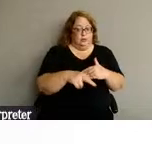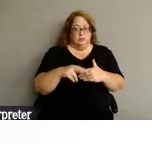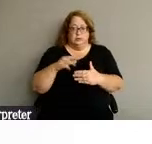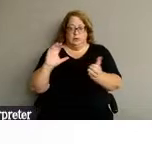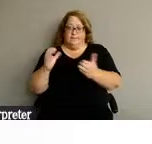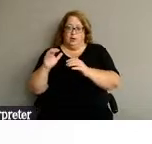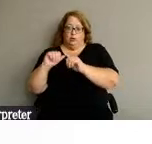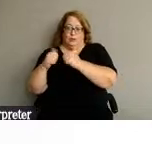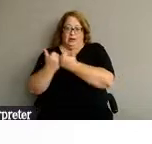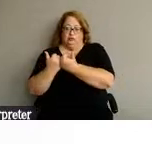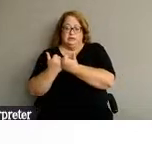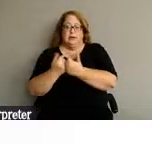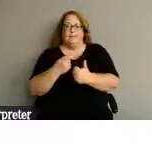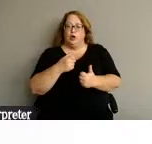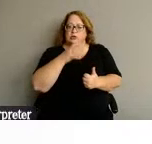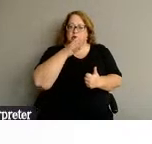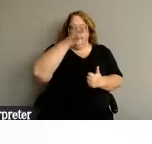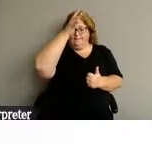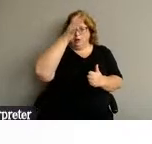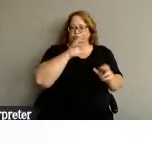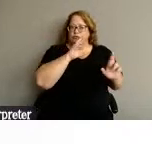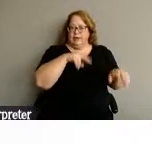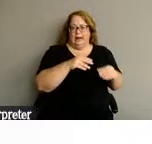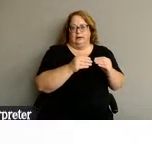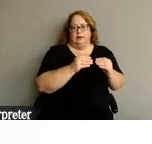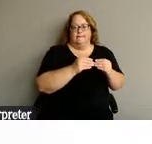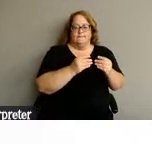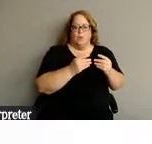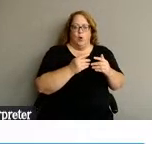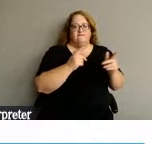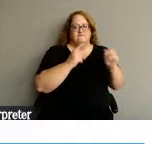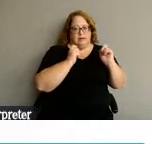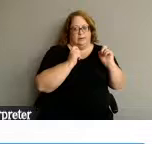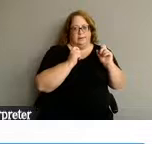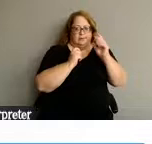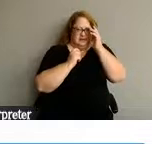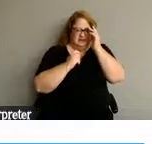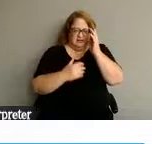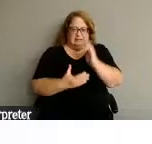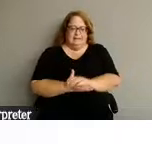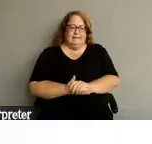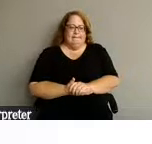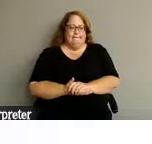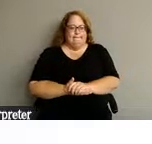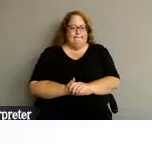because the parents are just, they're reacting a lot faster.